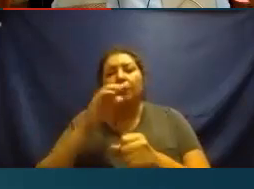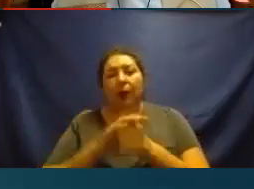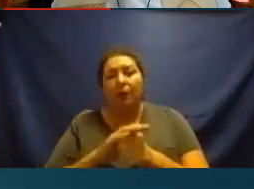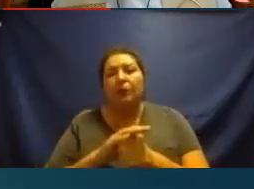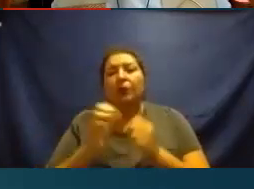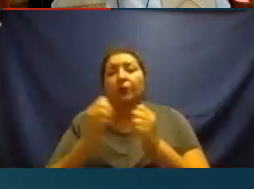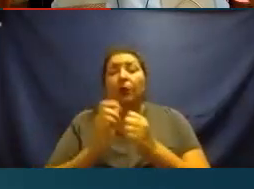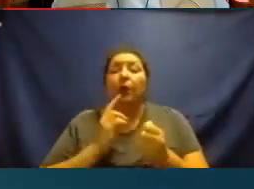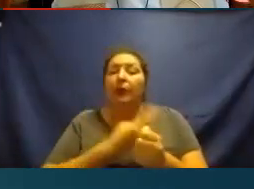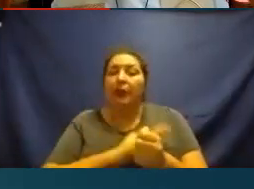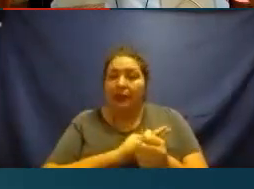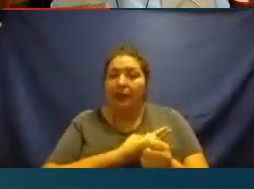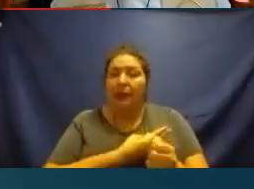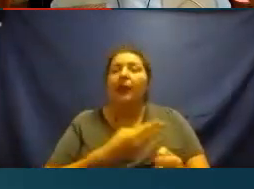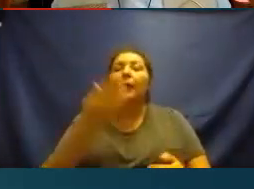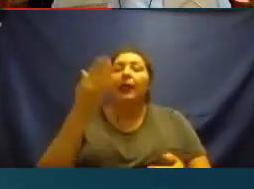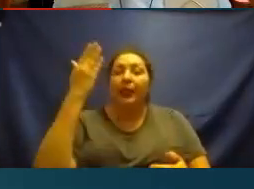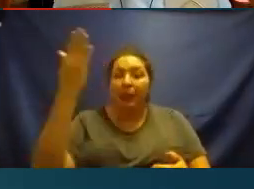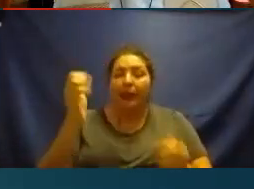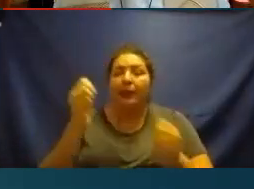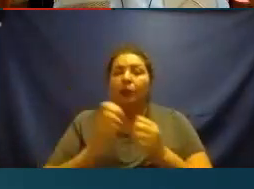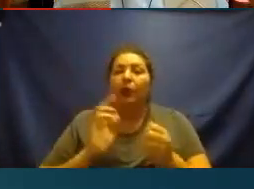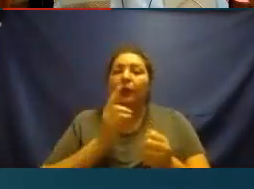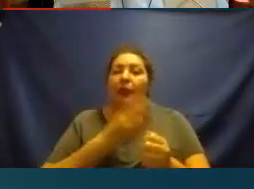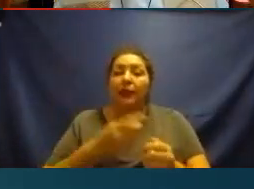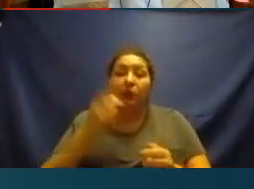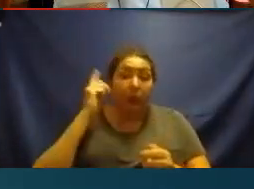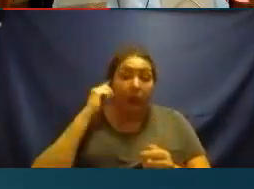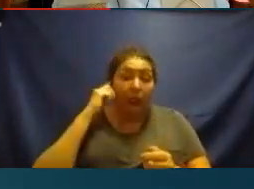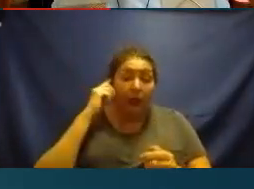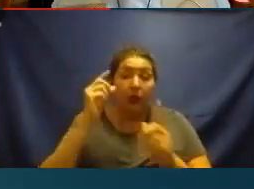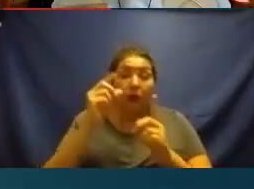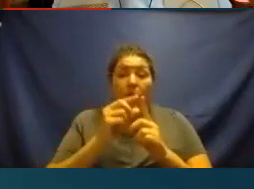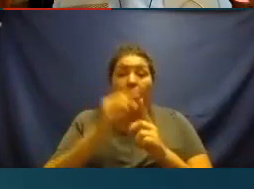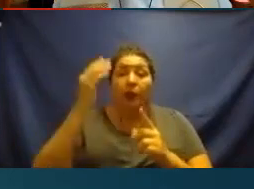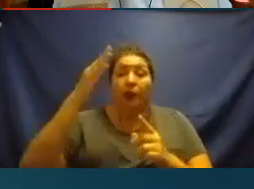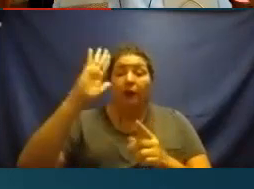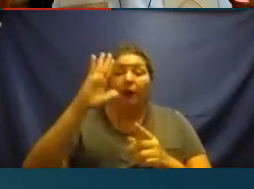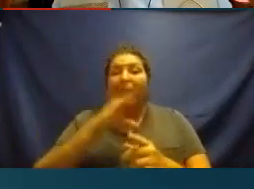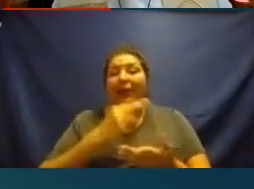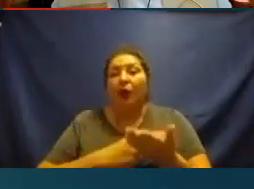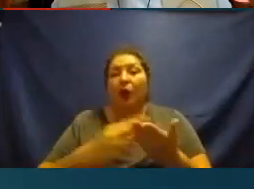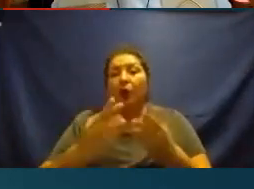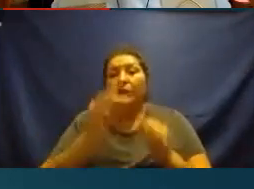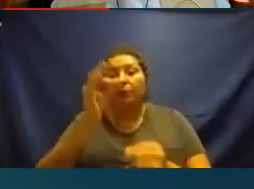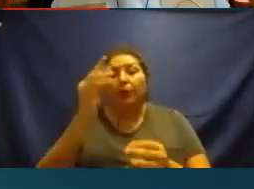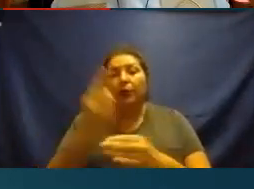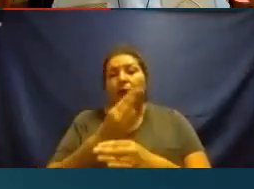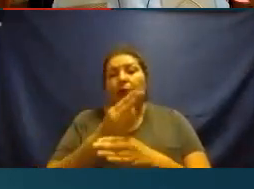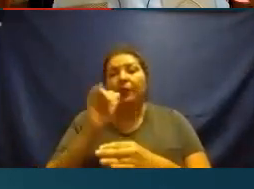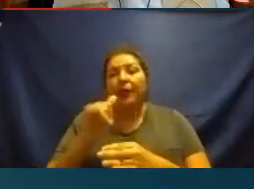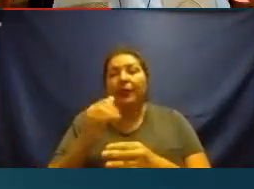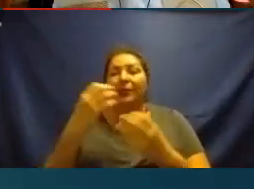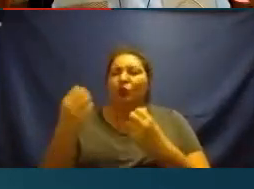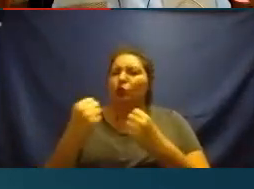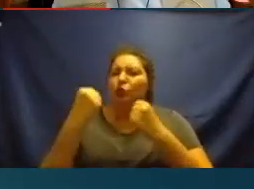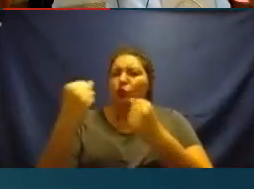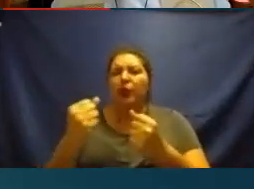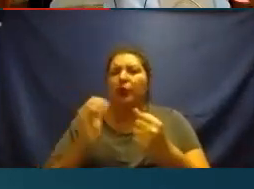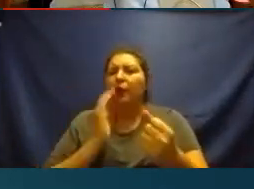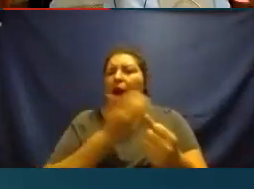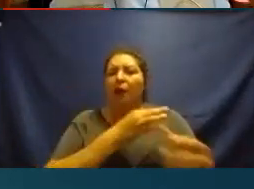is with us as we hear the word of God, and the Holy Spirit uses it to strengthen our faith.